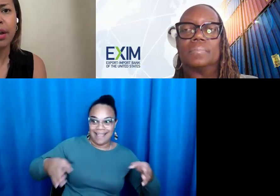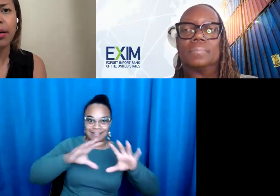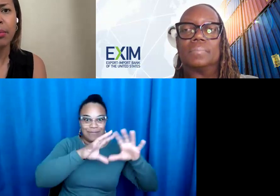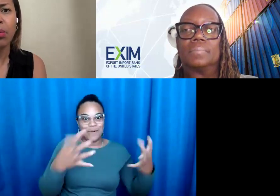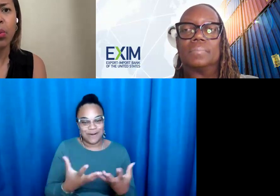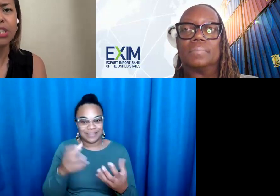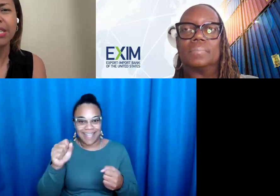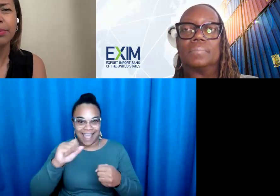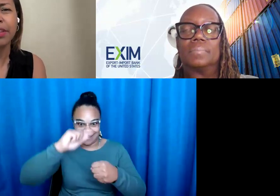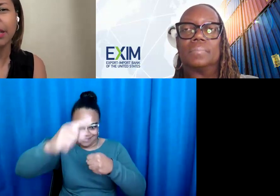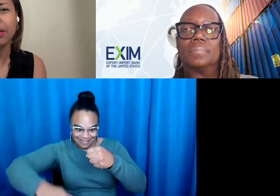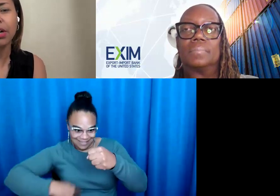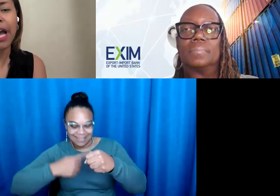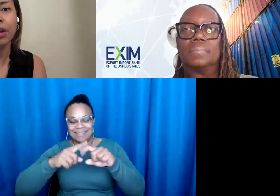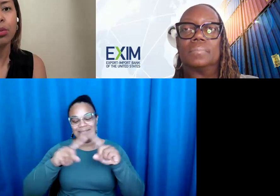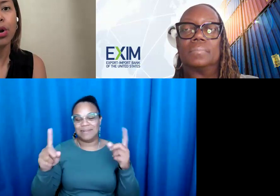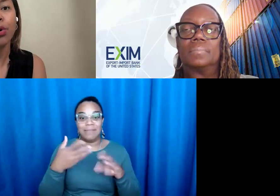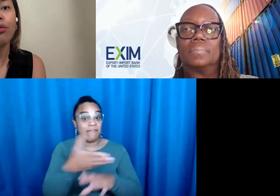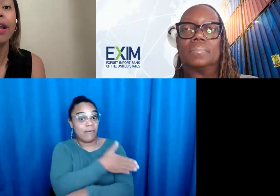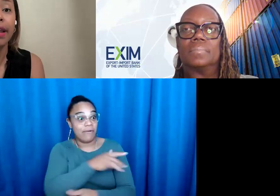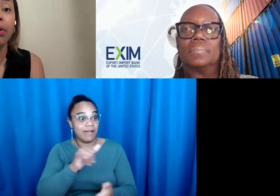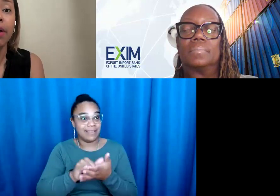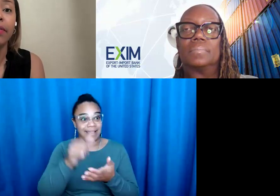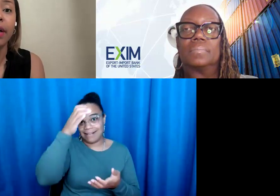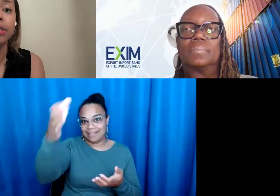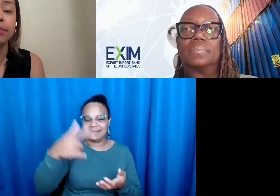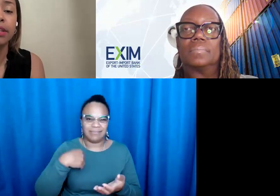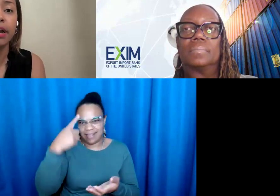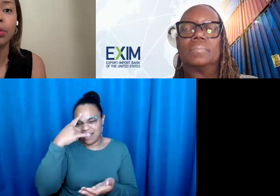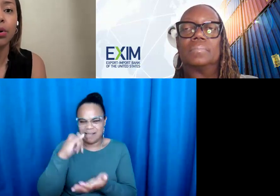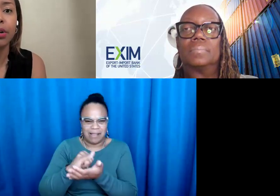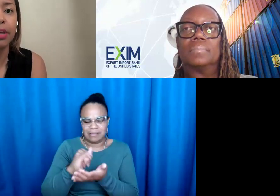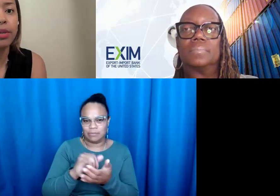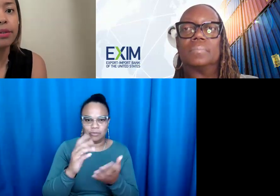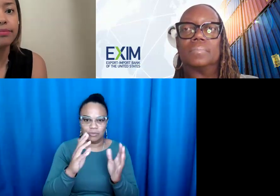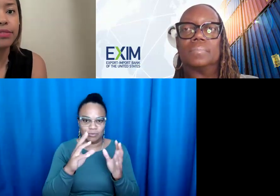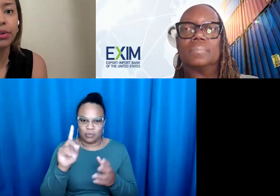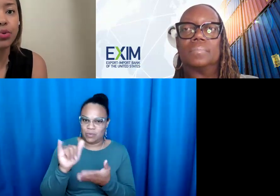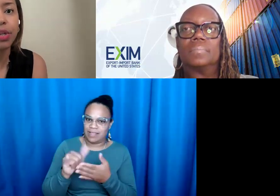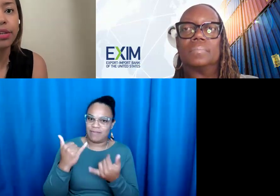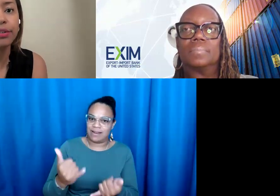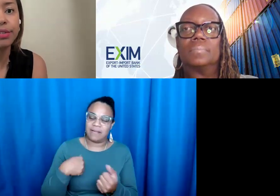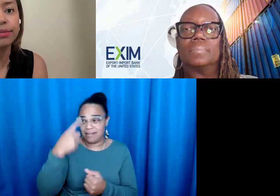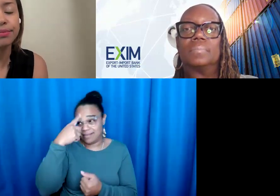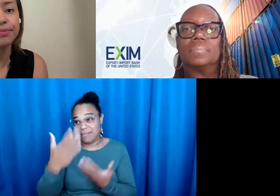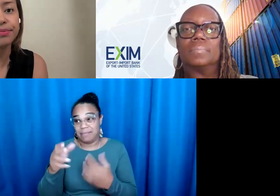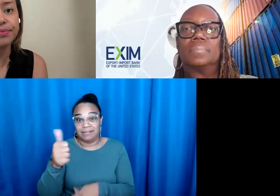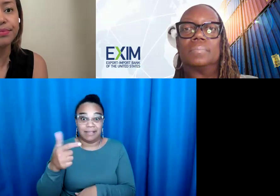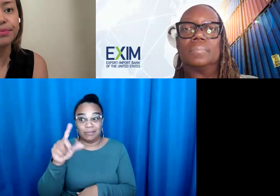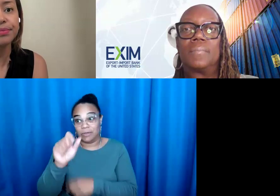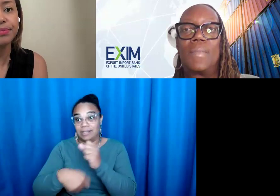do it was not something that I thought I could be working on right now. I thought that was something that I could work on in maybe 10 or 20